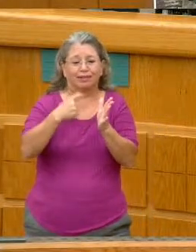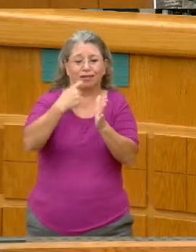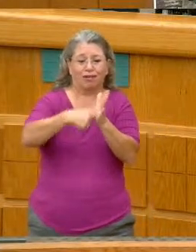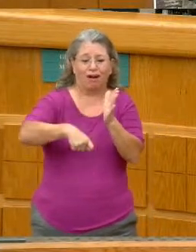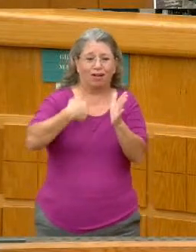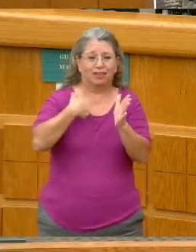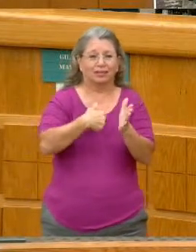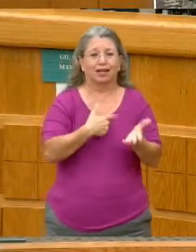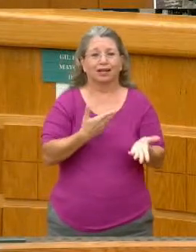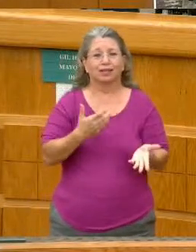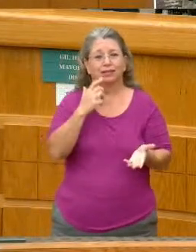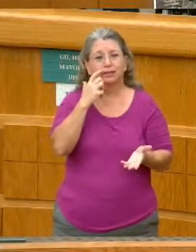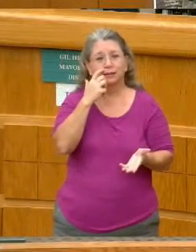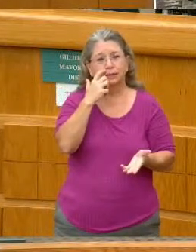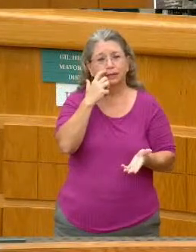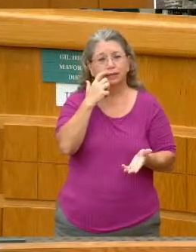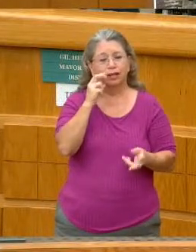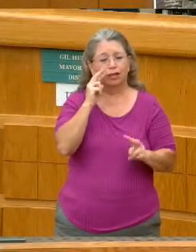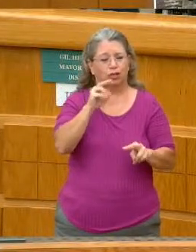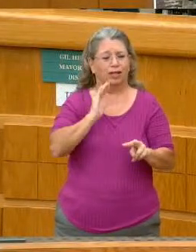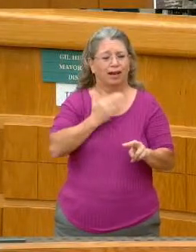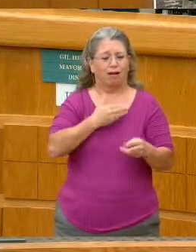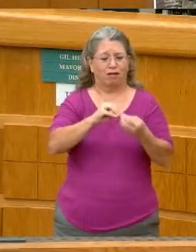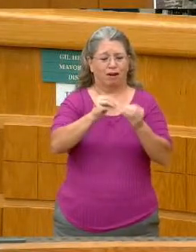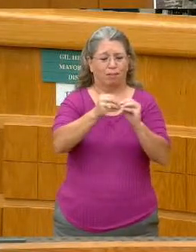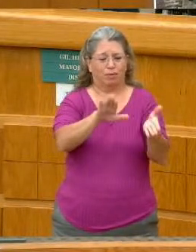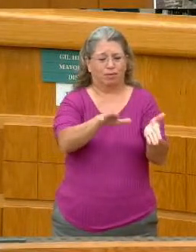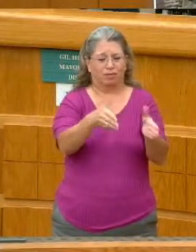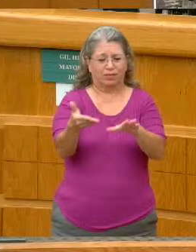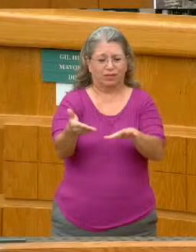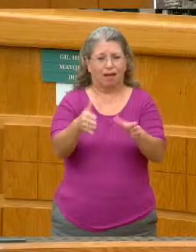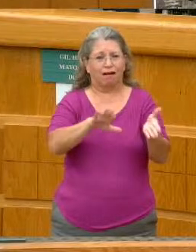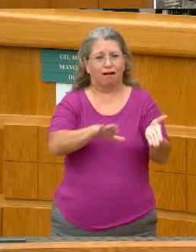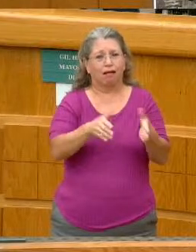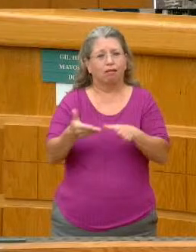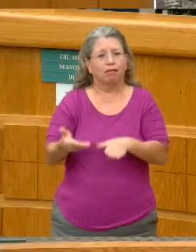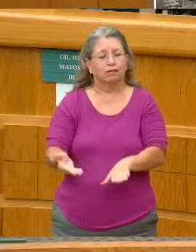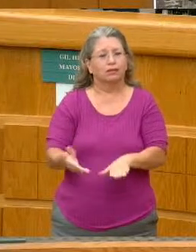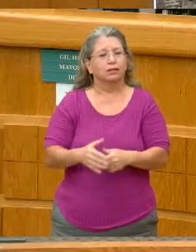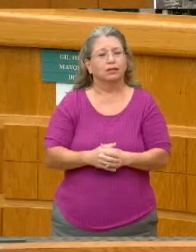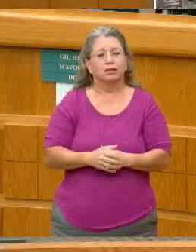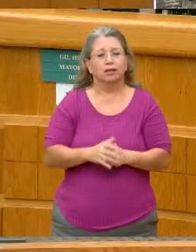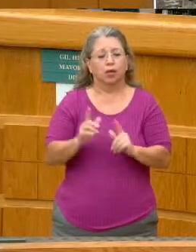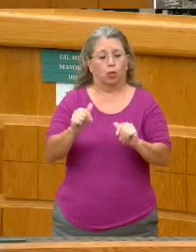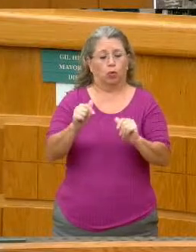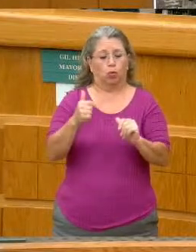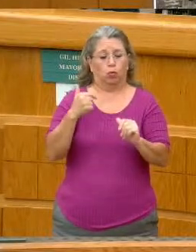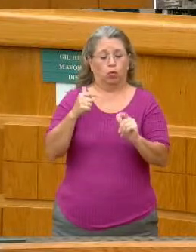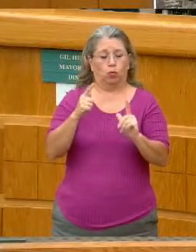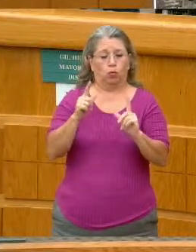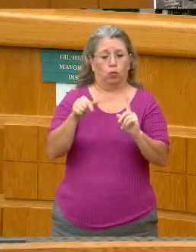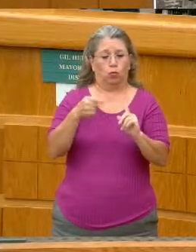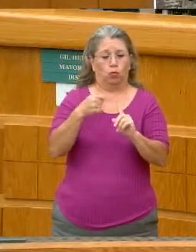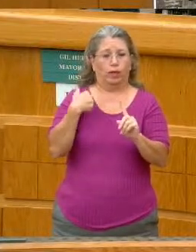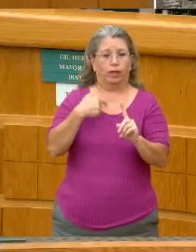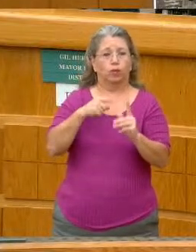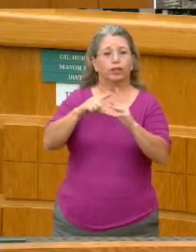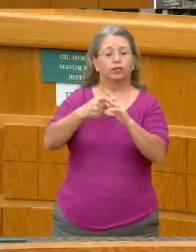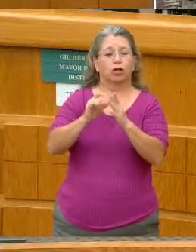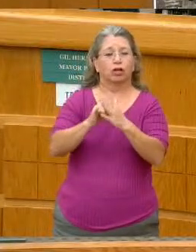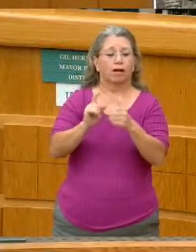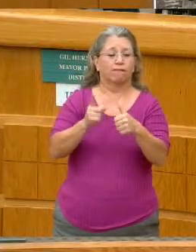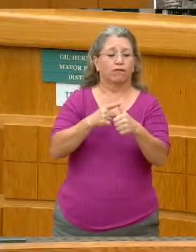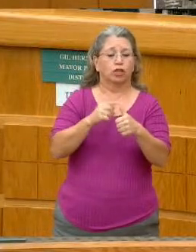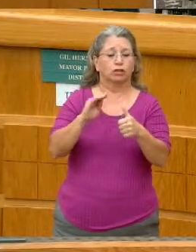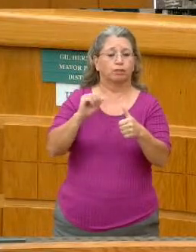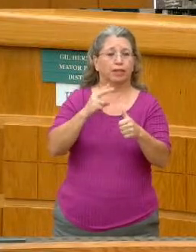Look at the death rate that we've had. When we started this first beach order on July 15th, there were less than 20